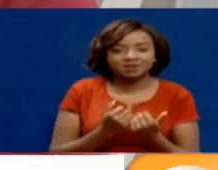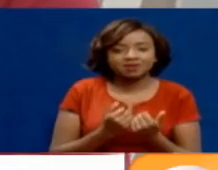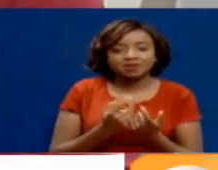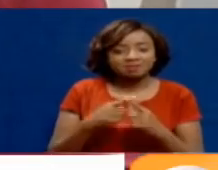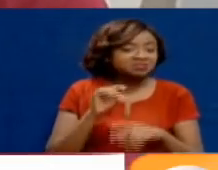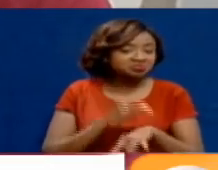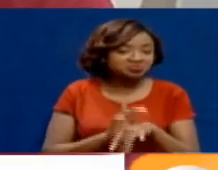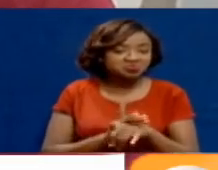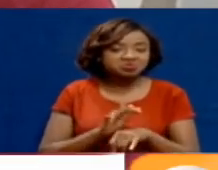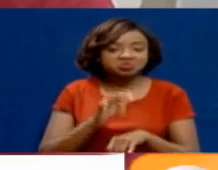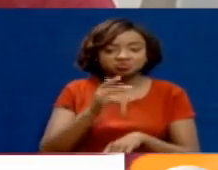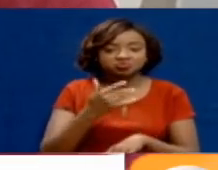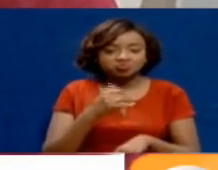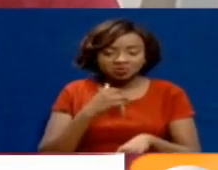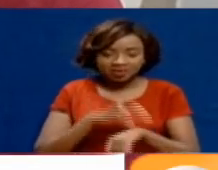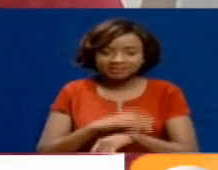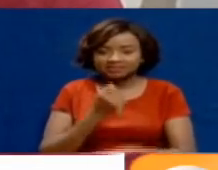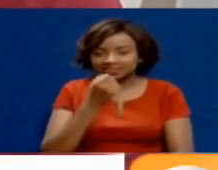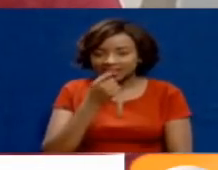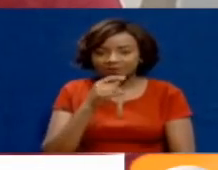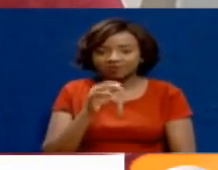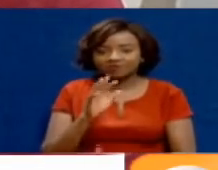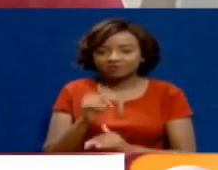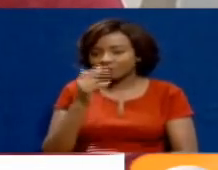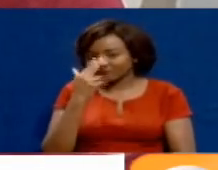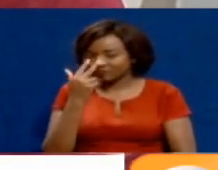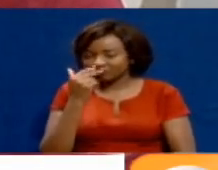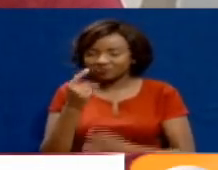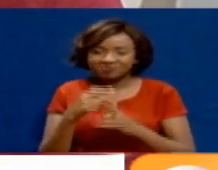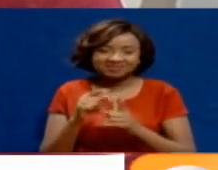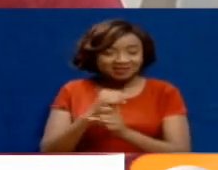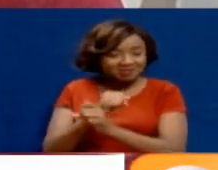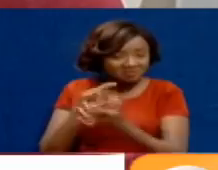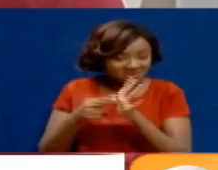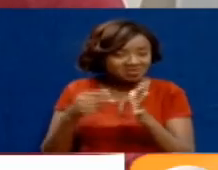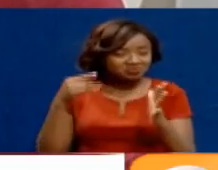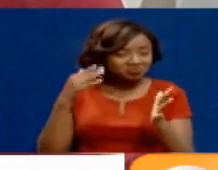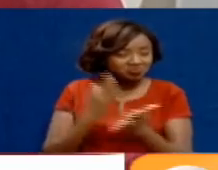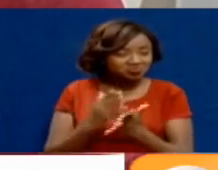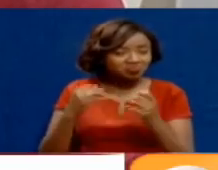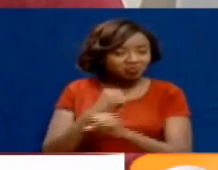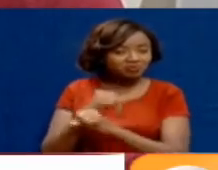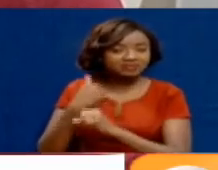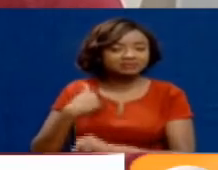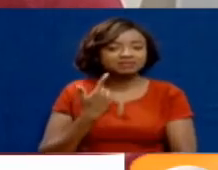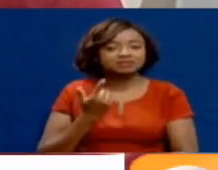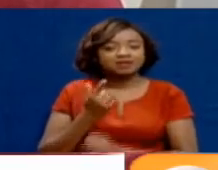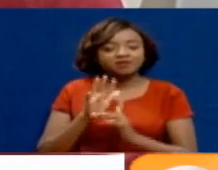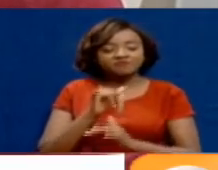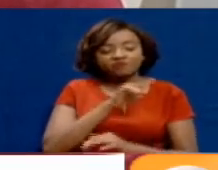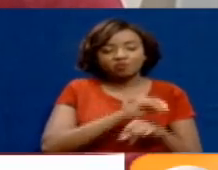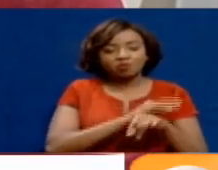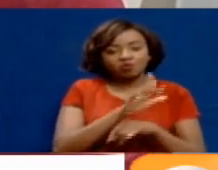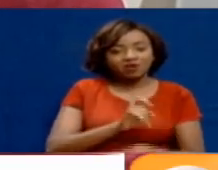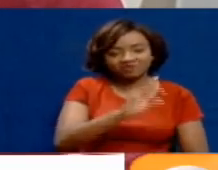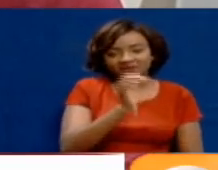It will protect you from influenza, but not COVID-19. Now, as to building immunity, the best ways we've seen, the most reliable ways of